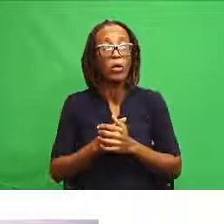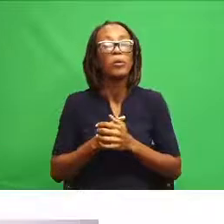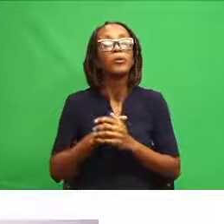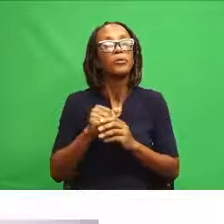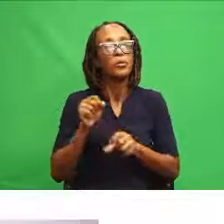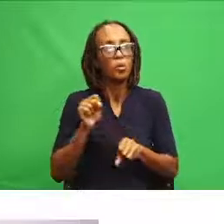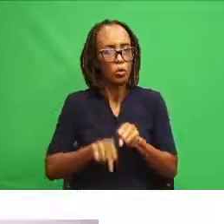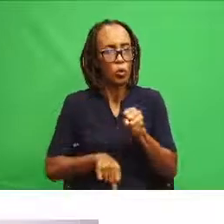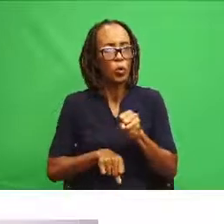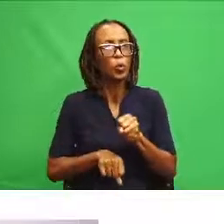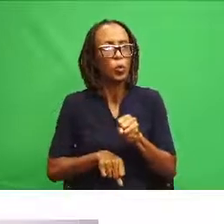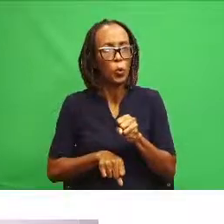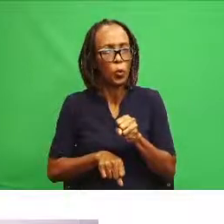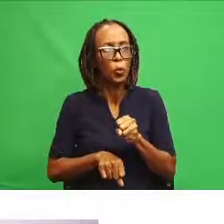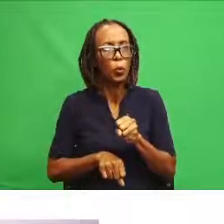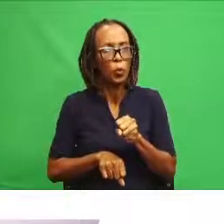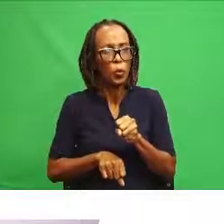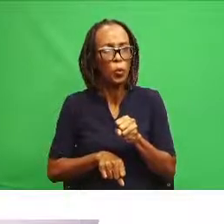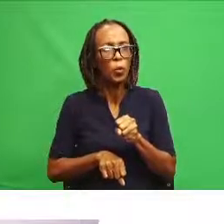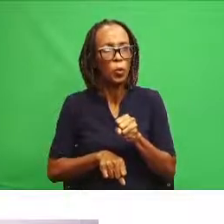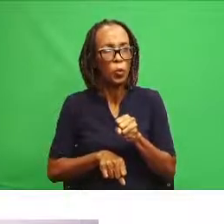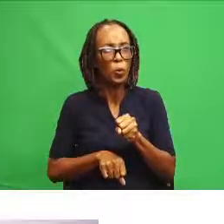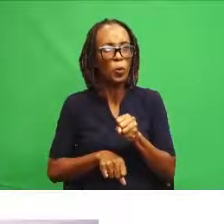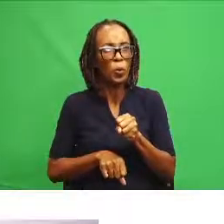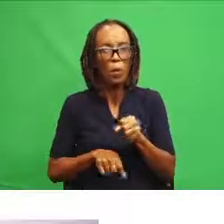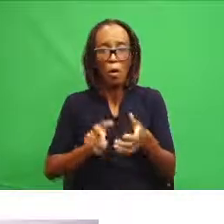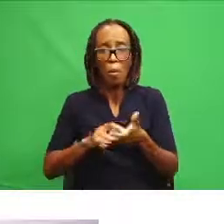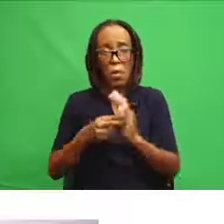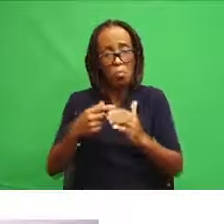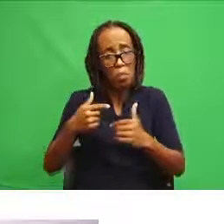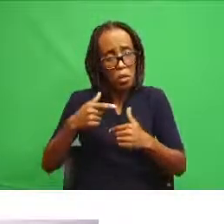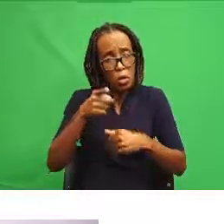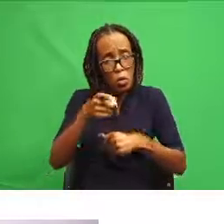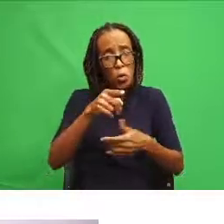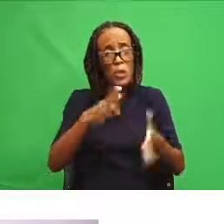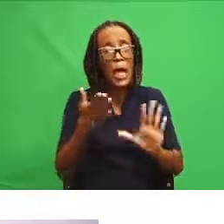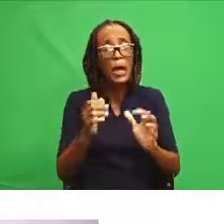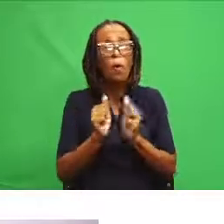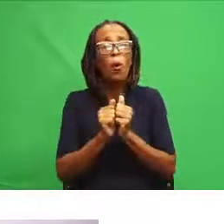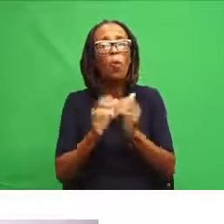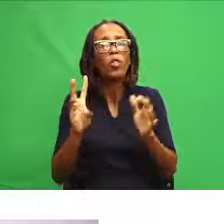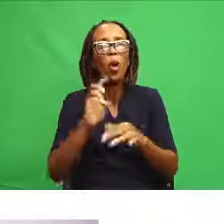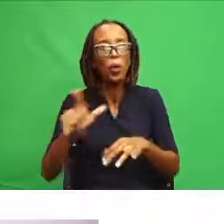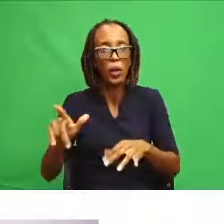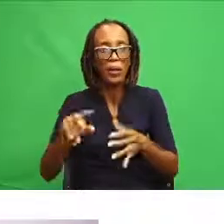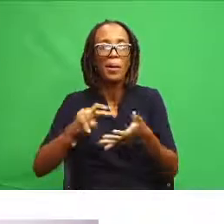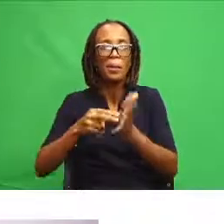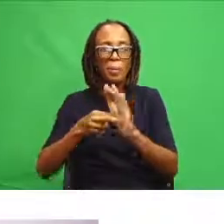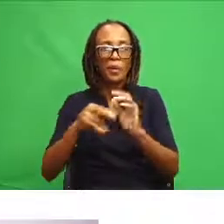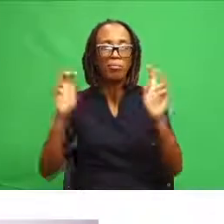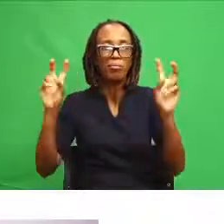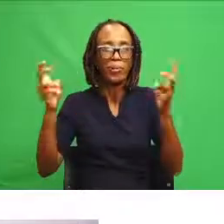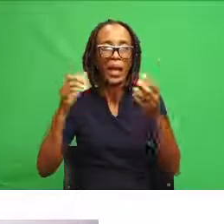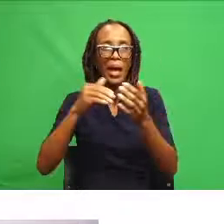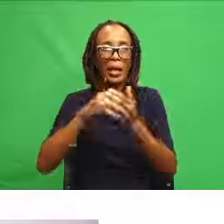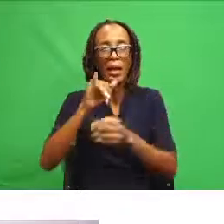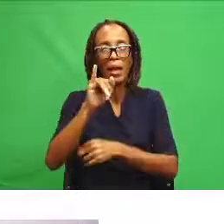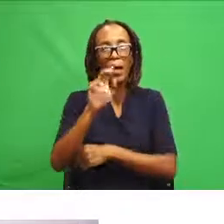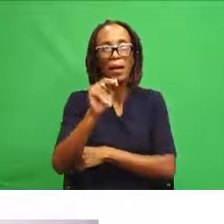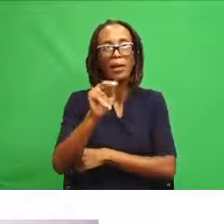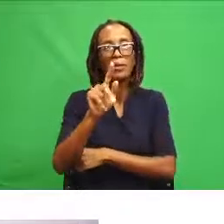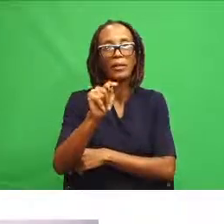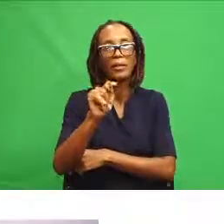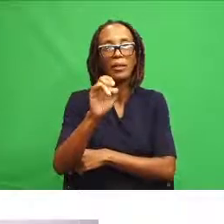So, to all intents and purposes, it looked like if you die without a will, intestate, in which case the circumstances that I outlined would